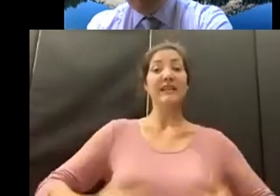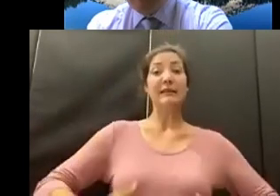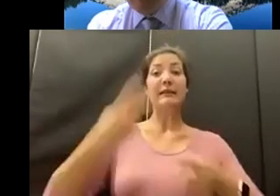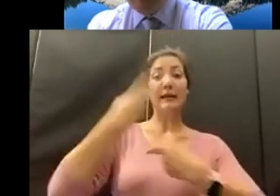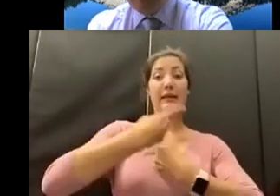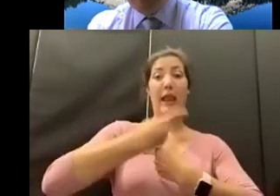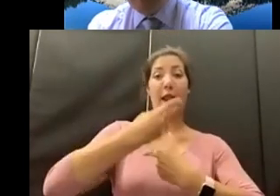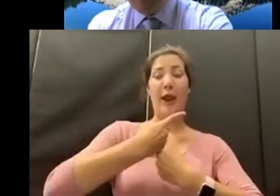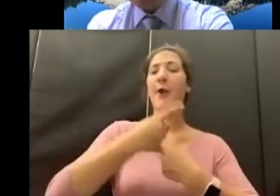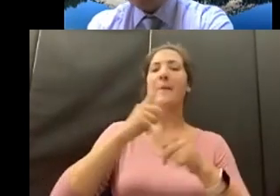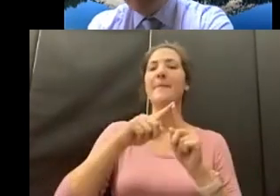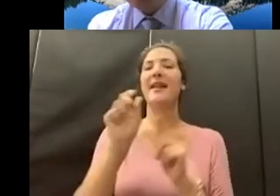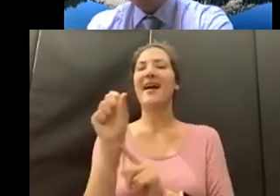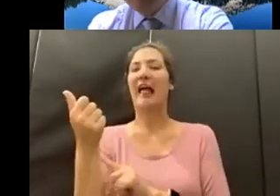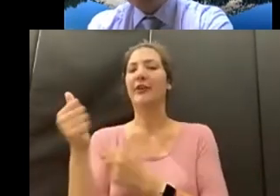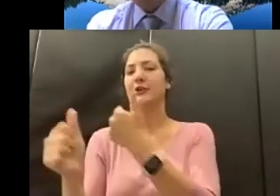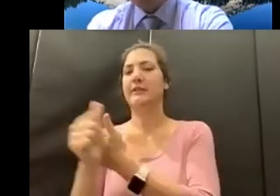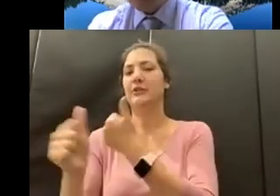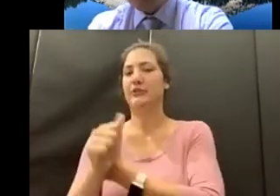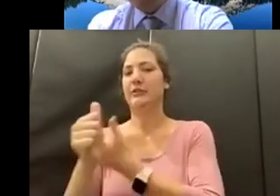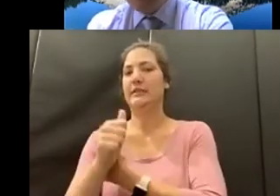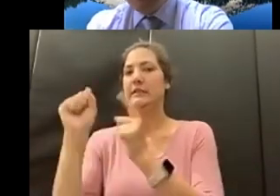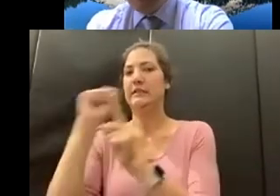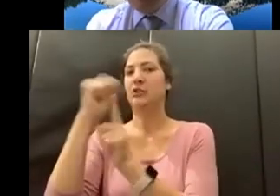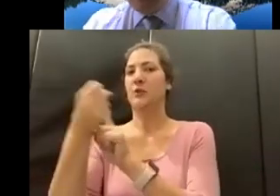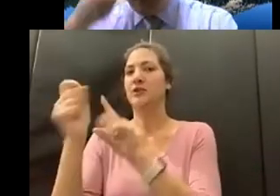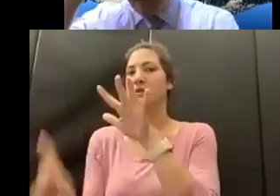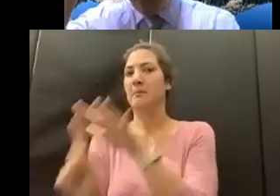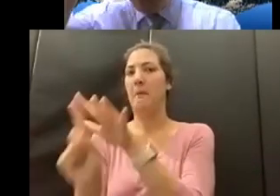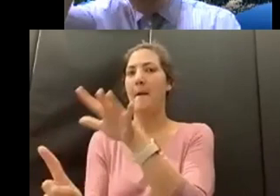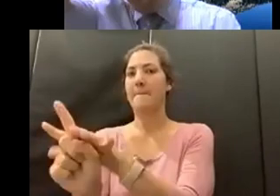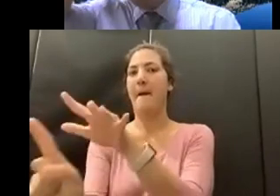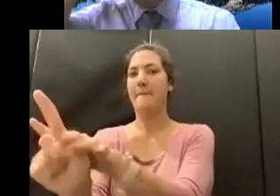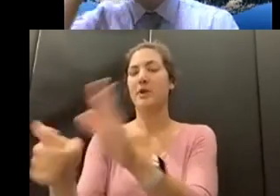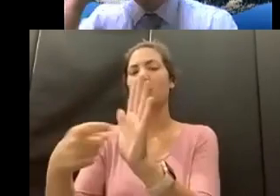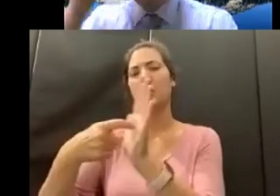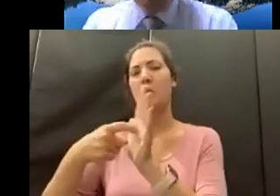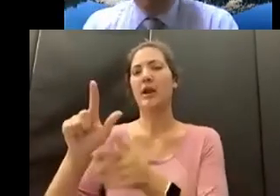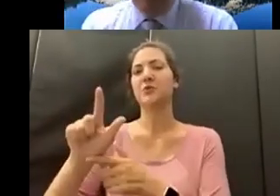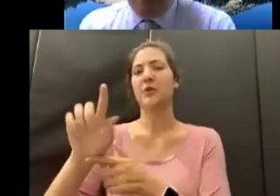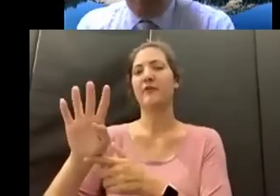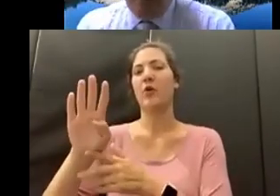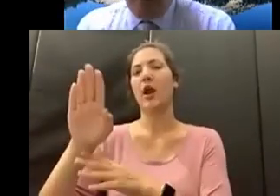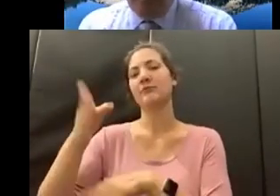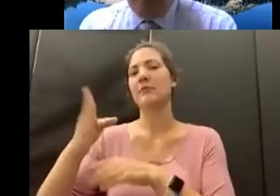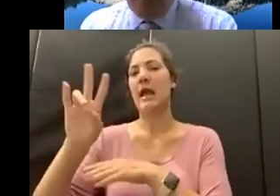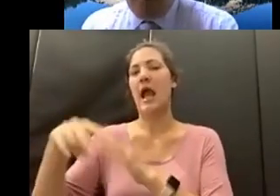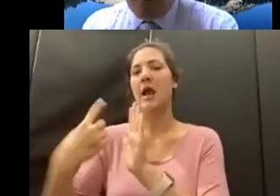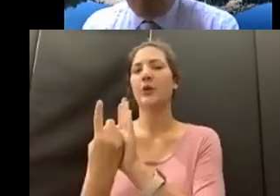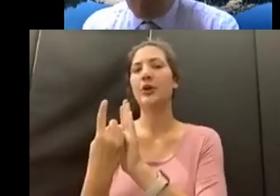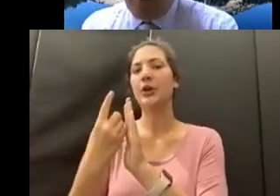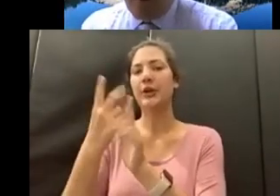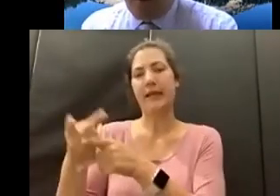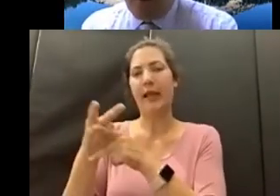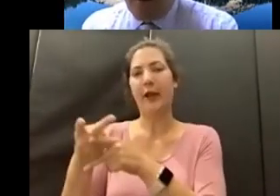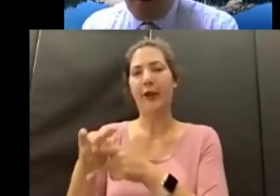themselves, there are other dangerous situations, you know, that require 24-hour care. Yeah. And absolutely. I mean, I think at